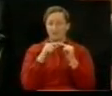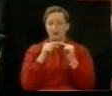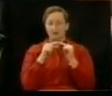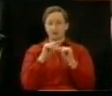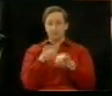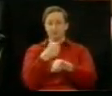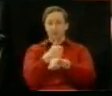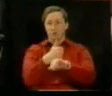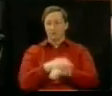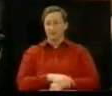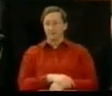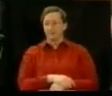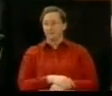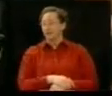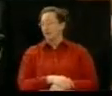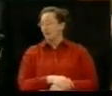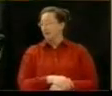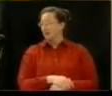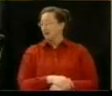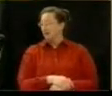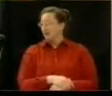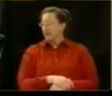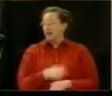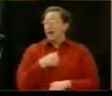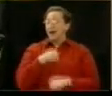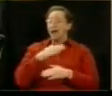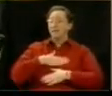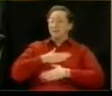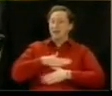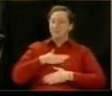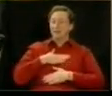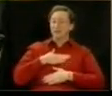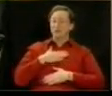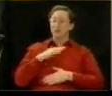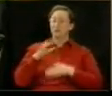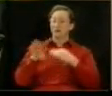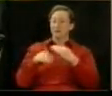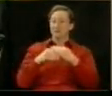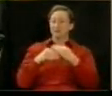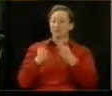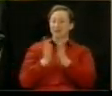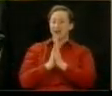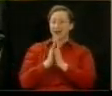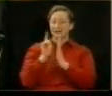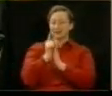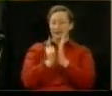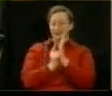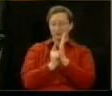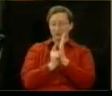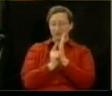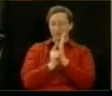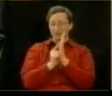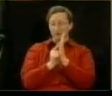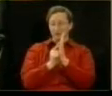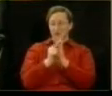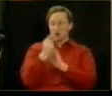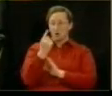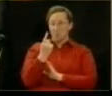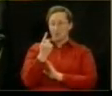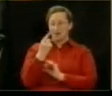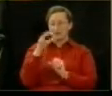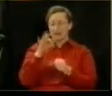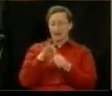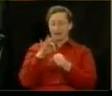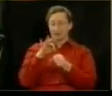your resolution, Mr. Griess. Mr. Hammond, I'm happy to amend my resolution to ask the legislature to make it a